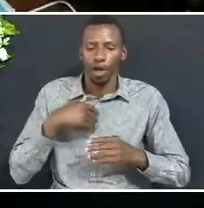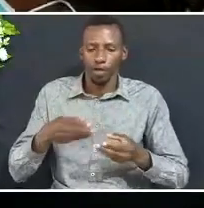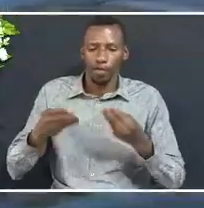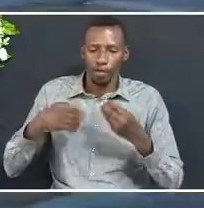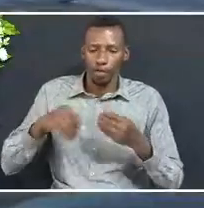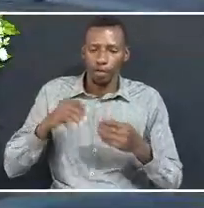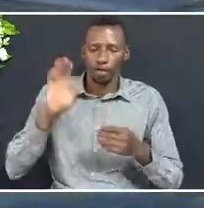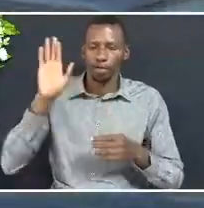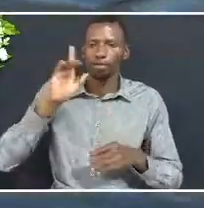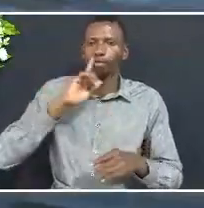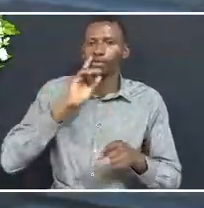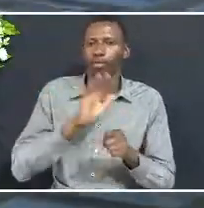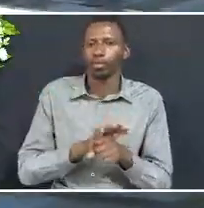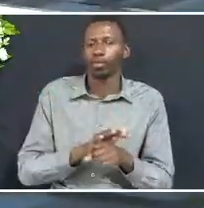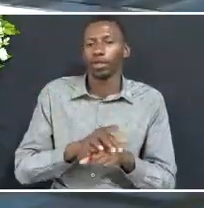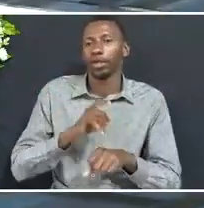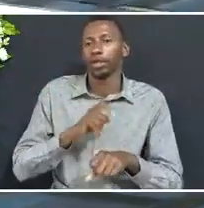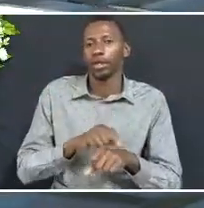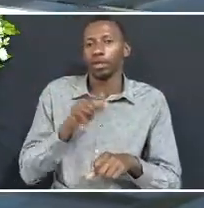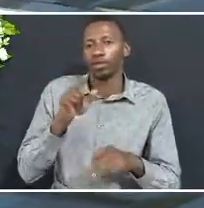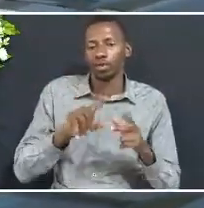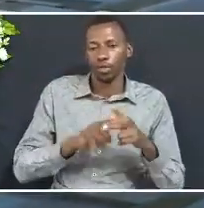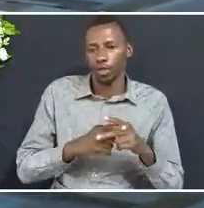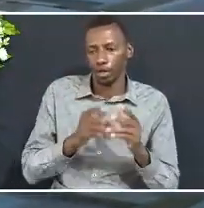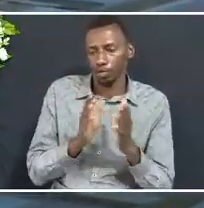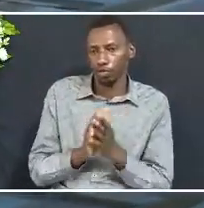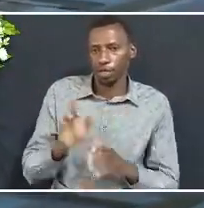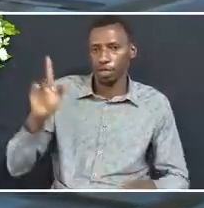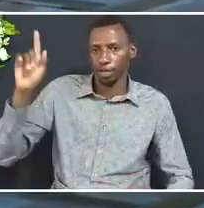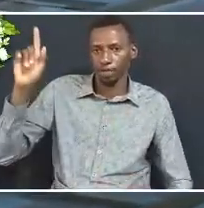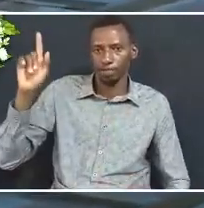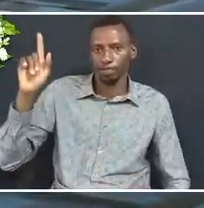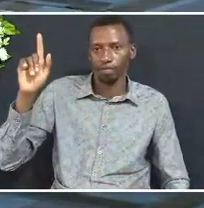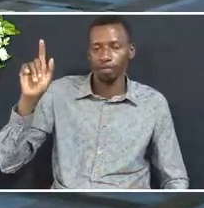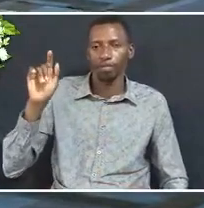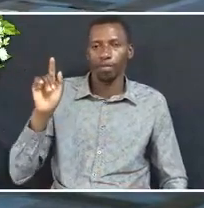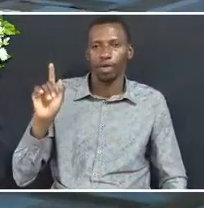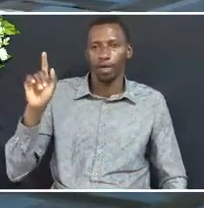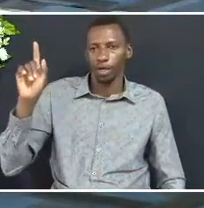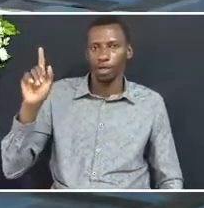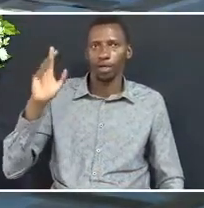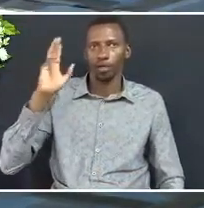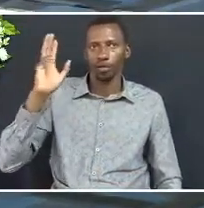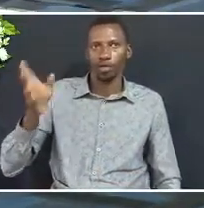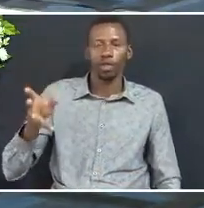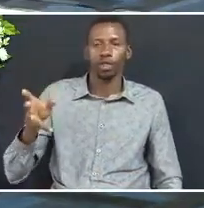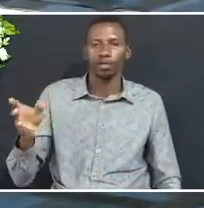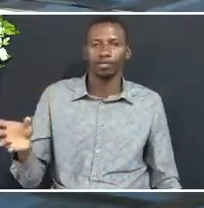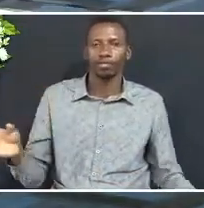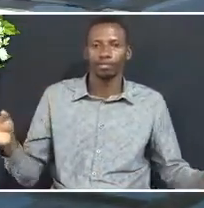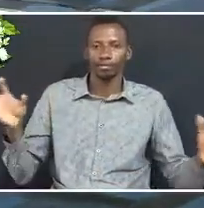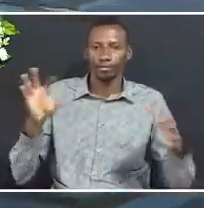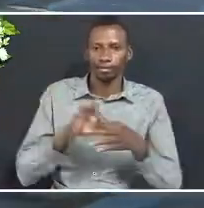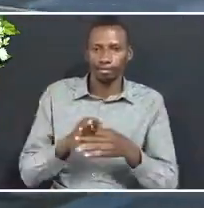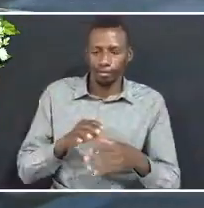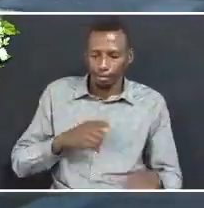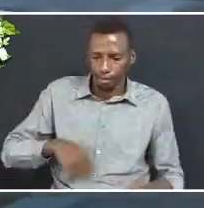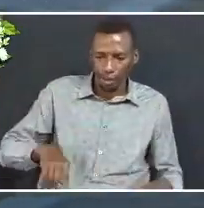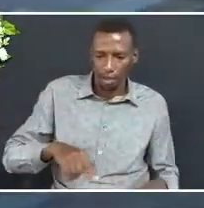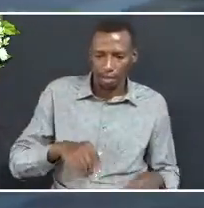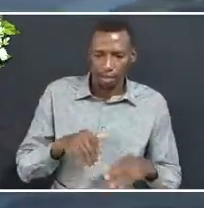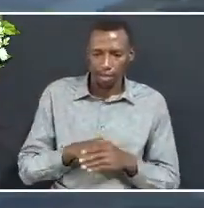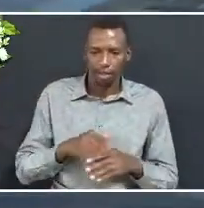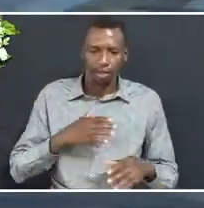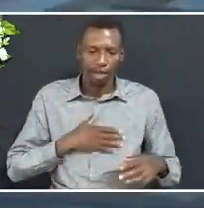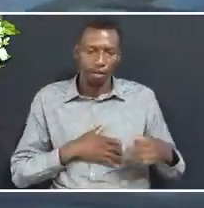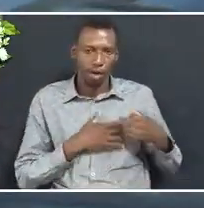promise that the moment we begin with him, he will reignite us in our hearts